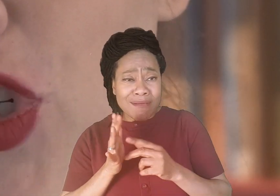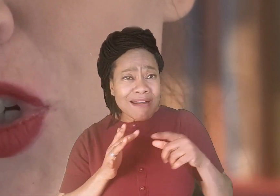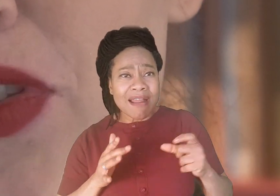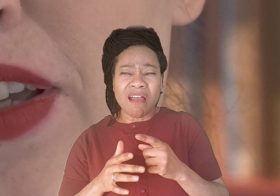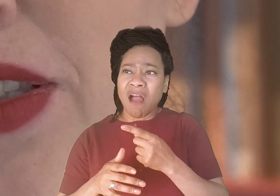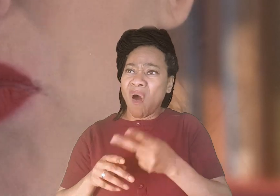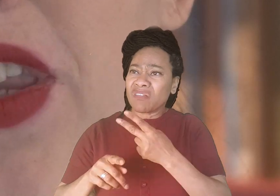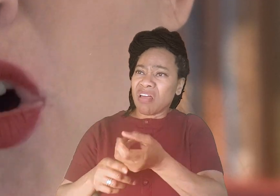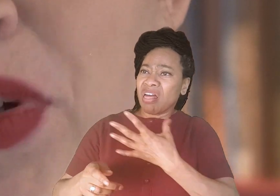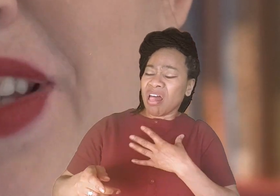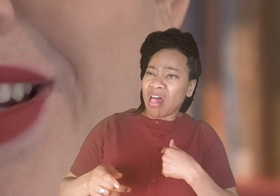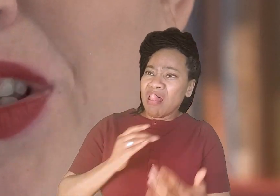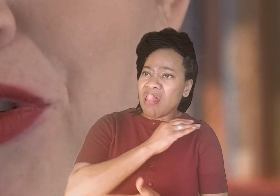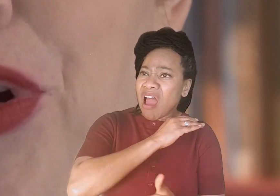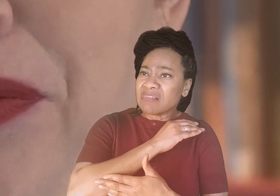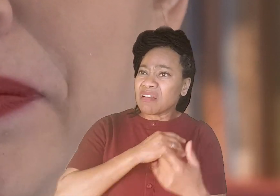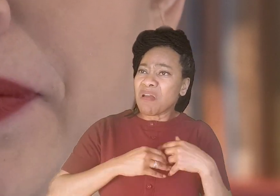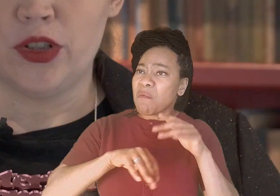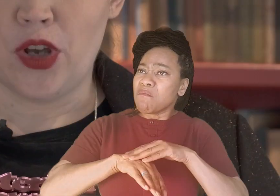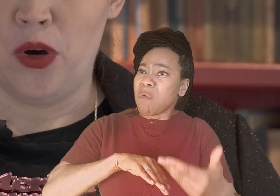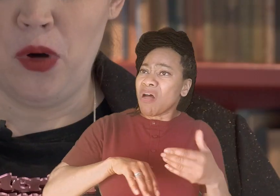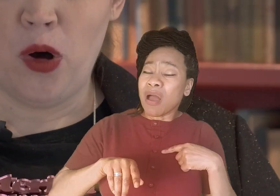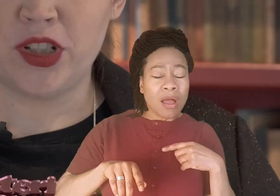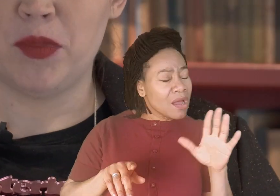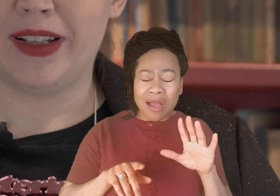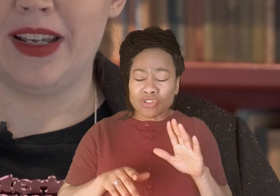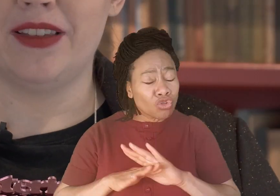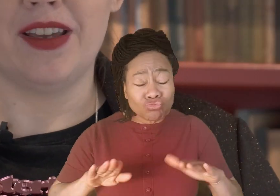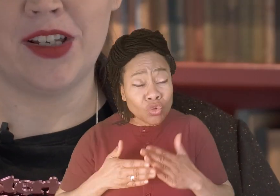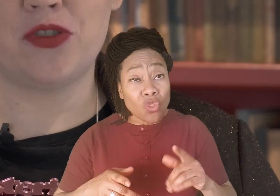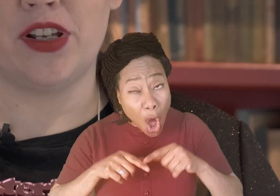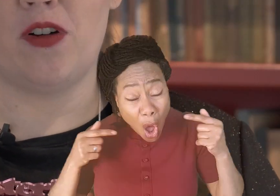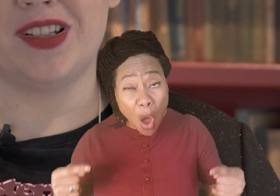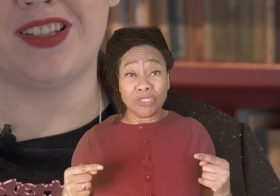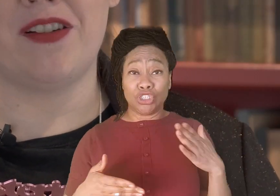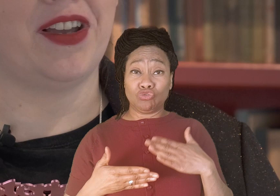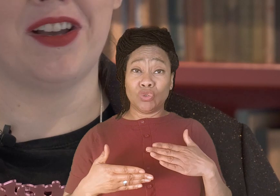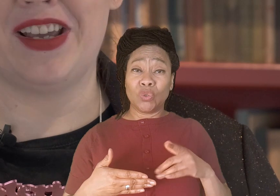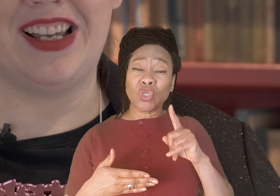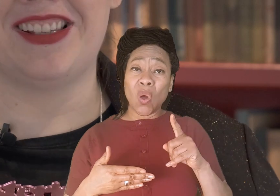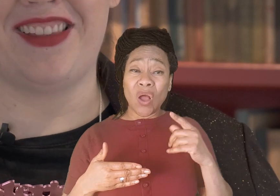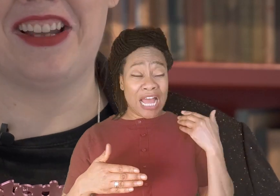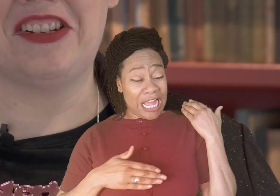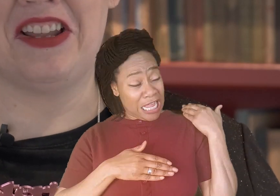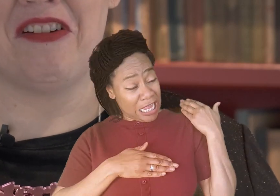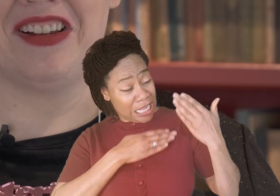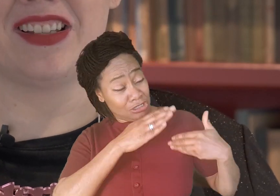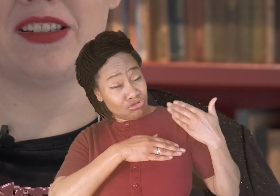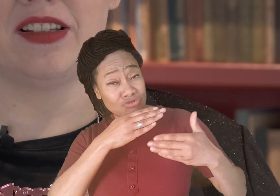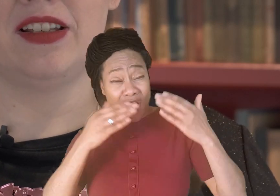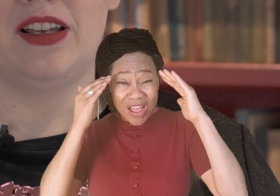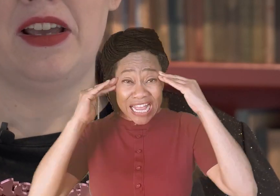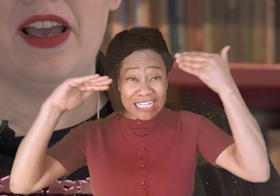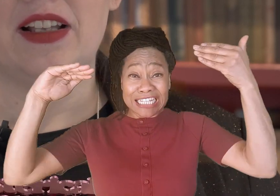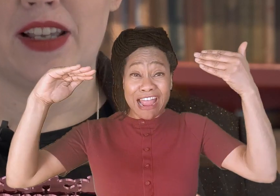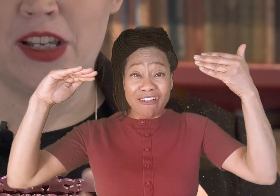attempt not to do things when the opposite is true. So ultimately, the history of hysteria isn't that